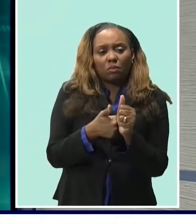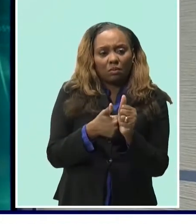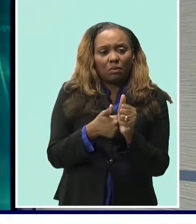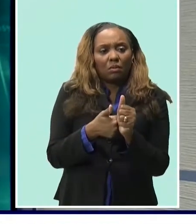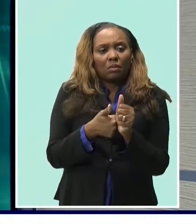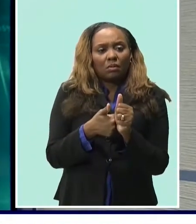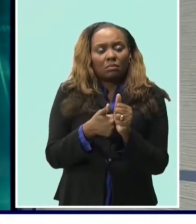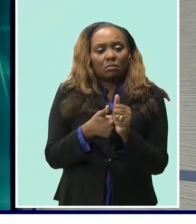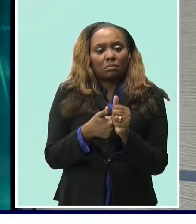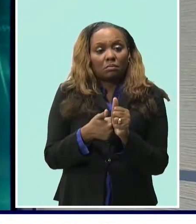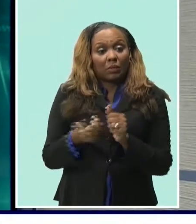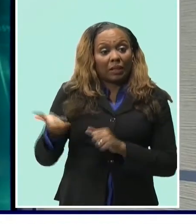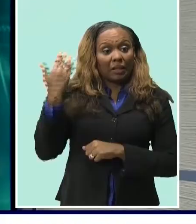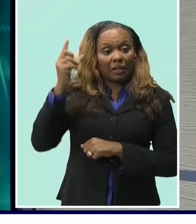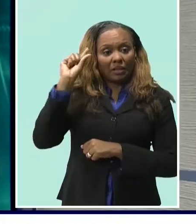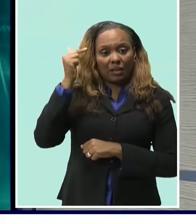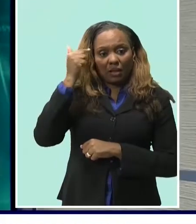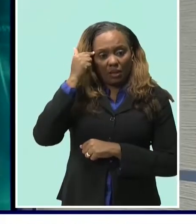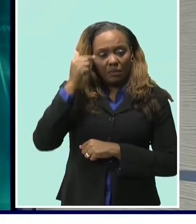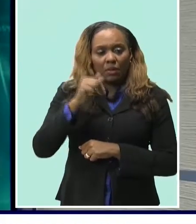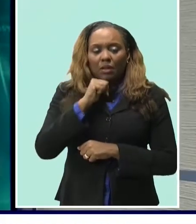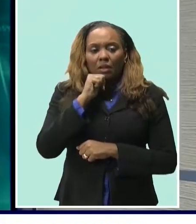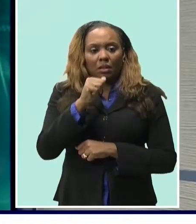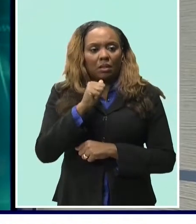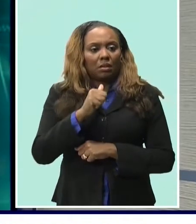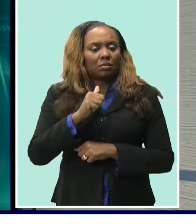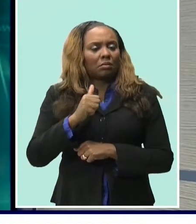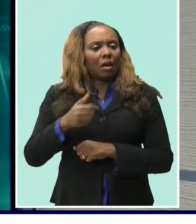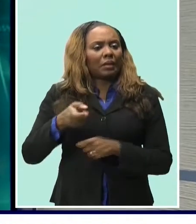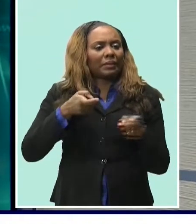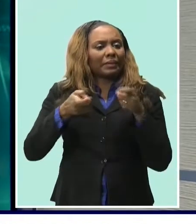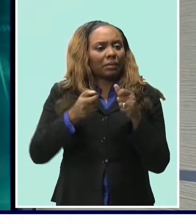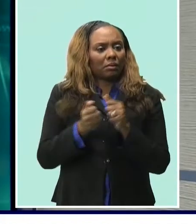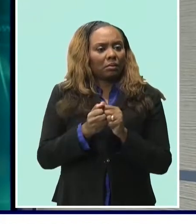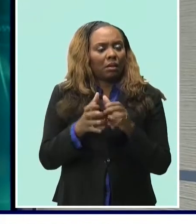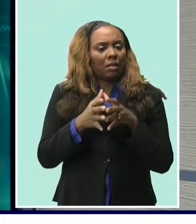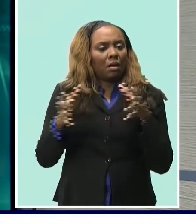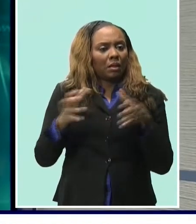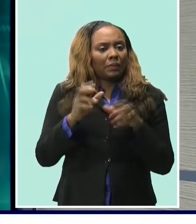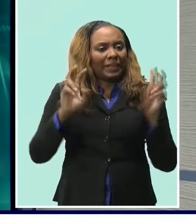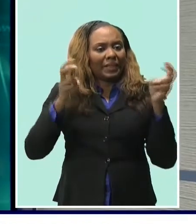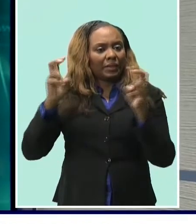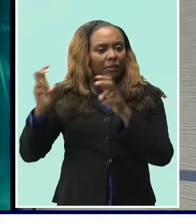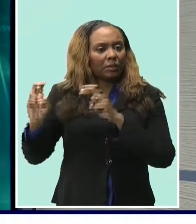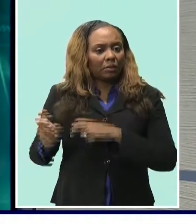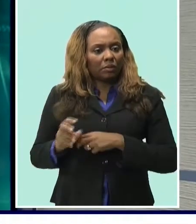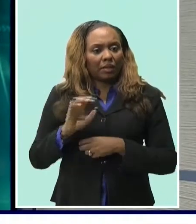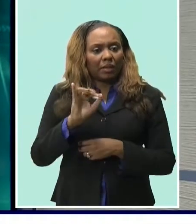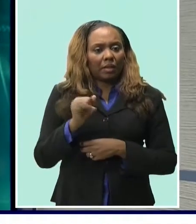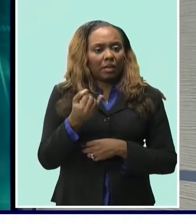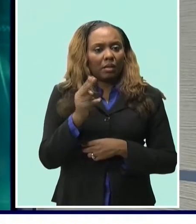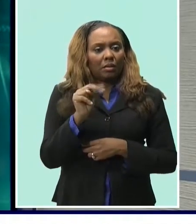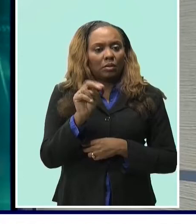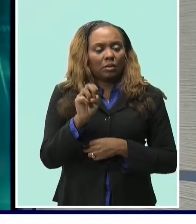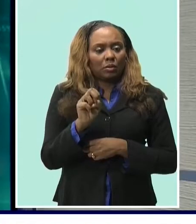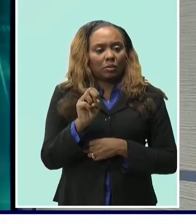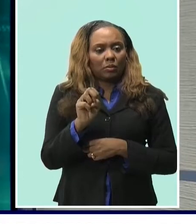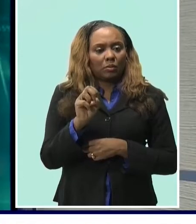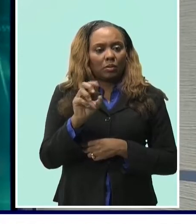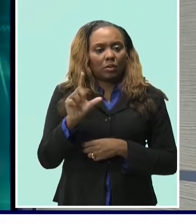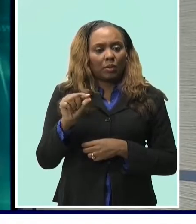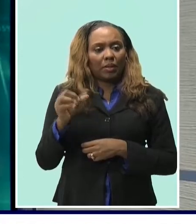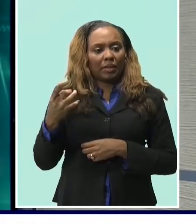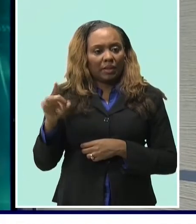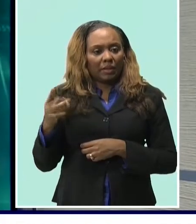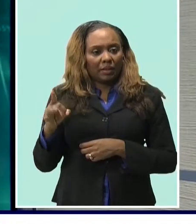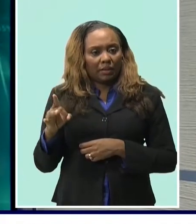the last administration failed to address a number of issues by June 2018, and that has resulted in the partially compliant rating